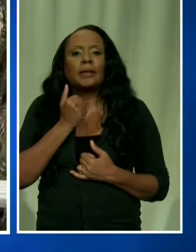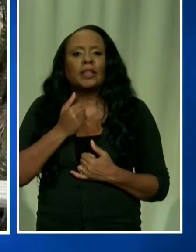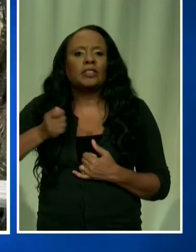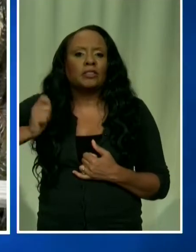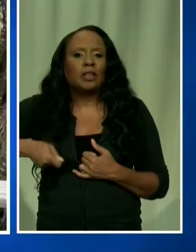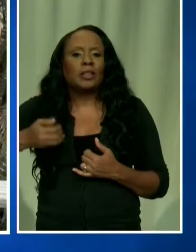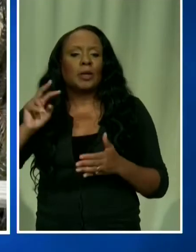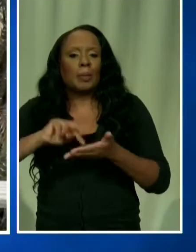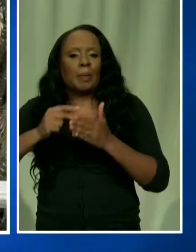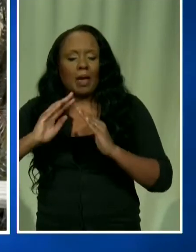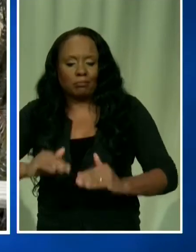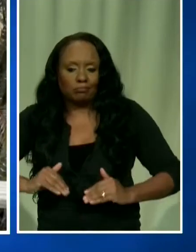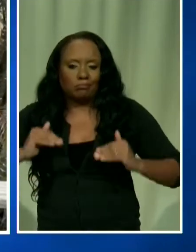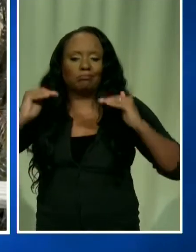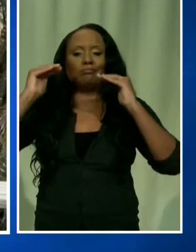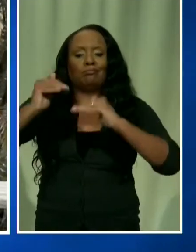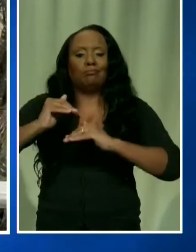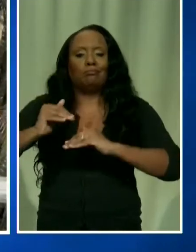standard of the product.